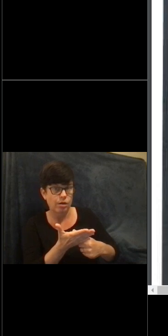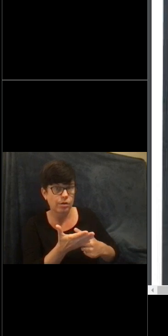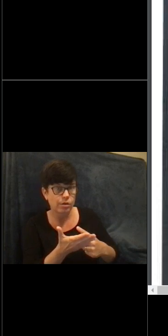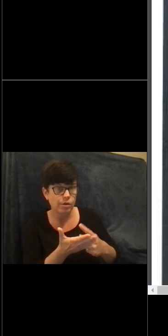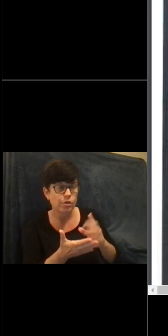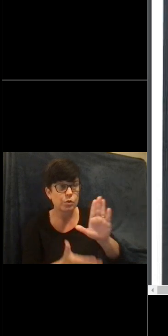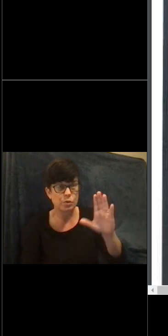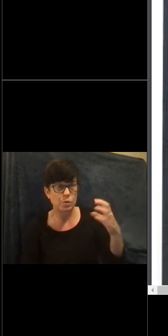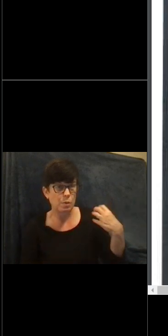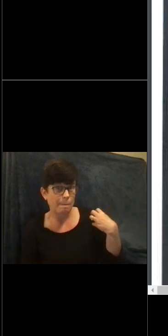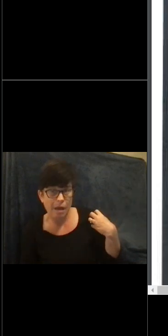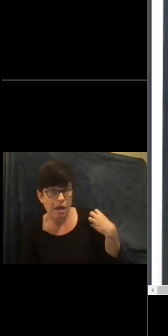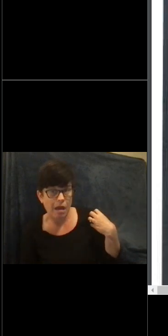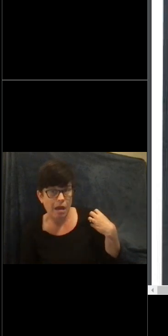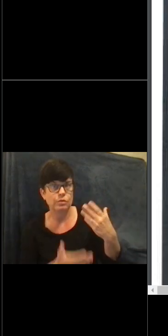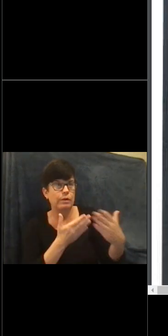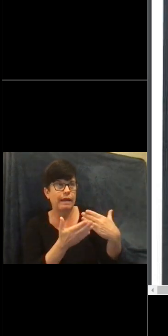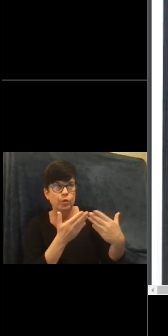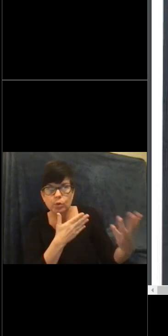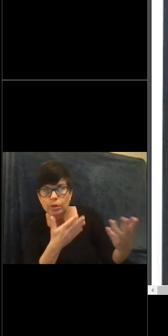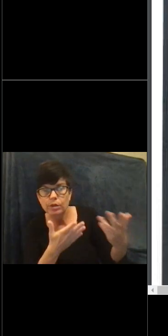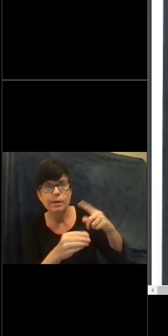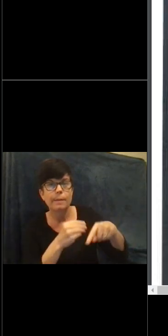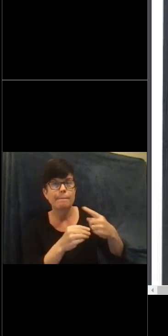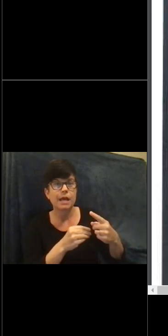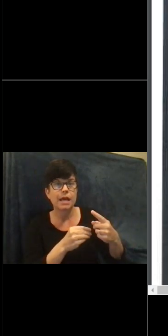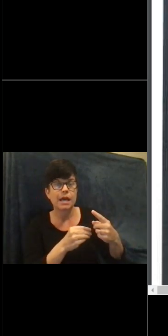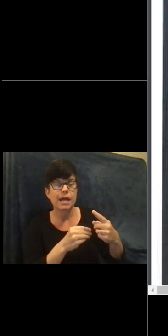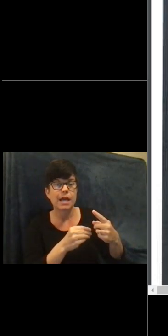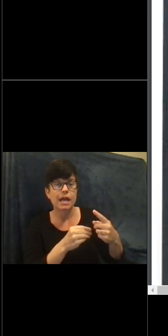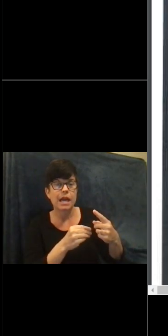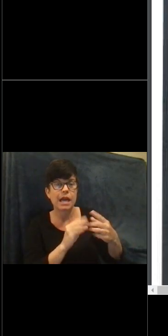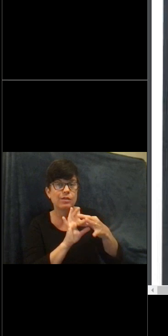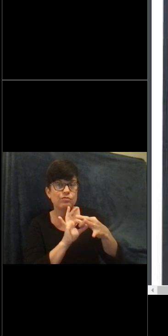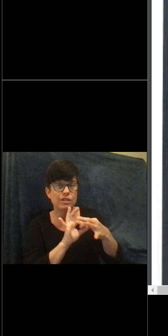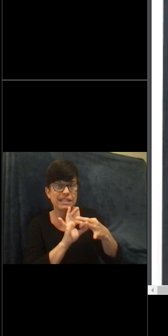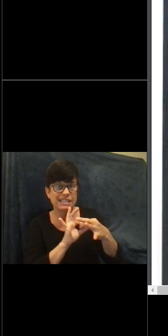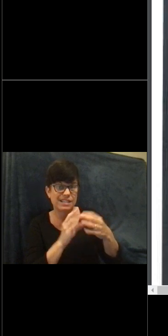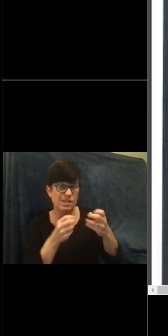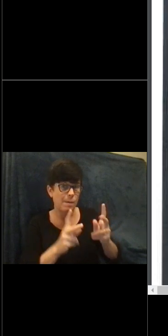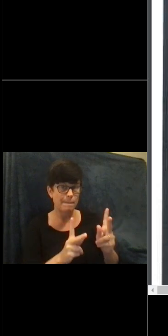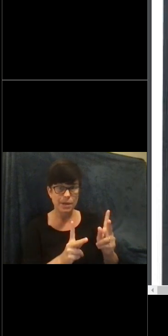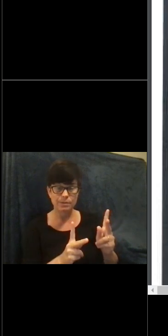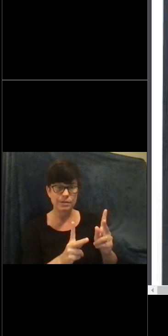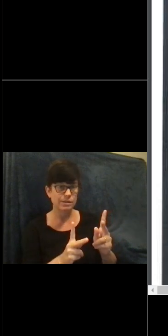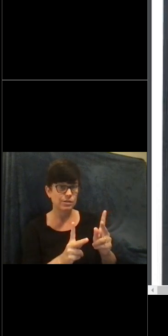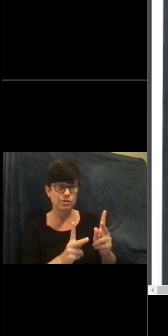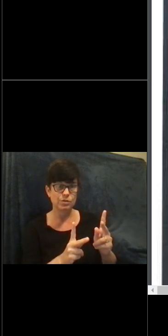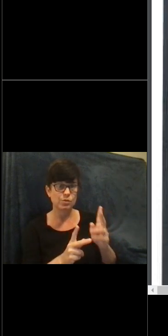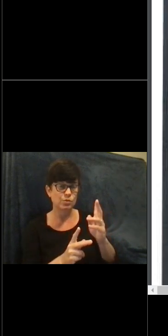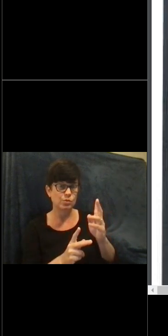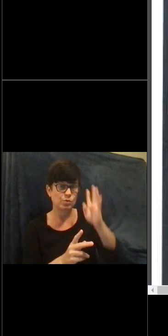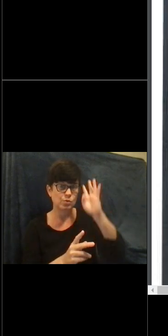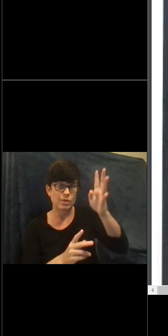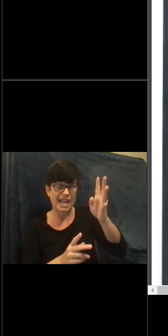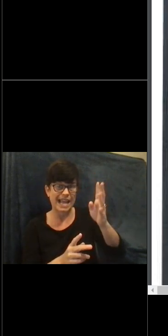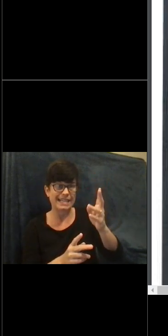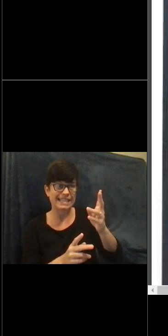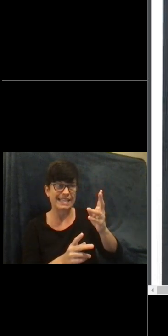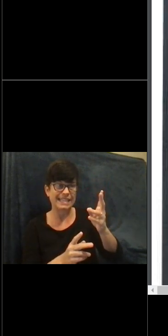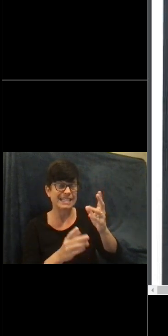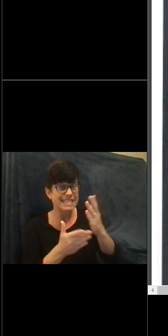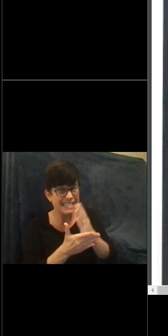boss or whatever you want to call it about? In regard to the opportunity for creating, you know, some